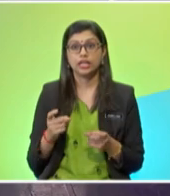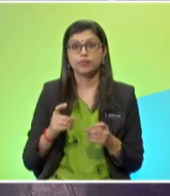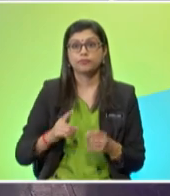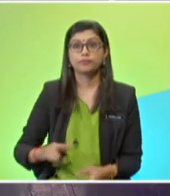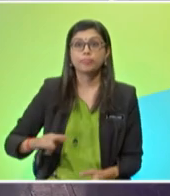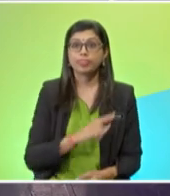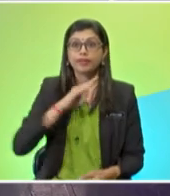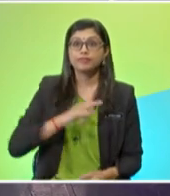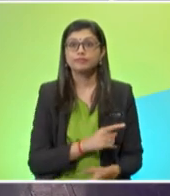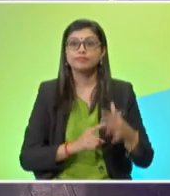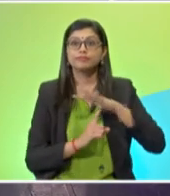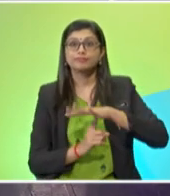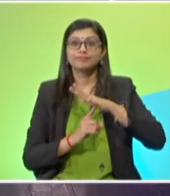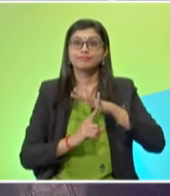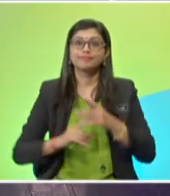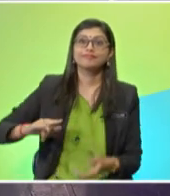easy. Aeroplane, an aeroplane,